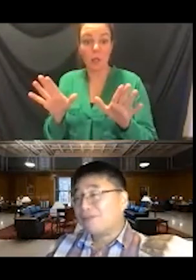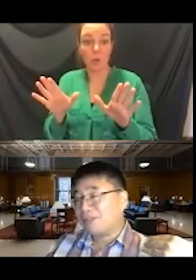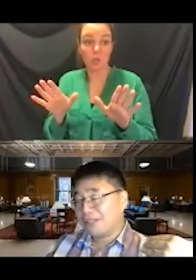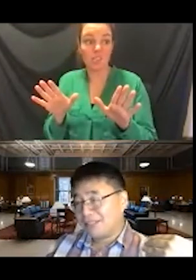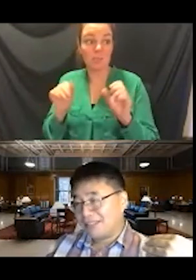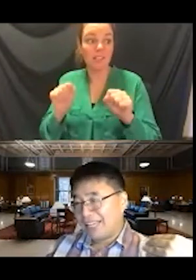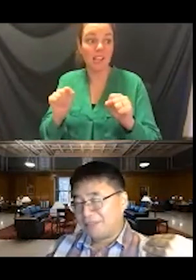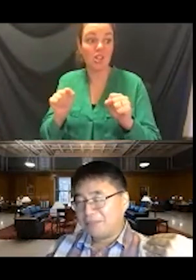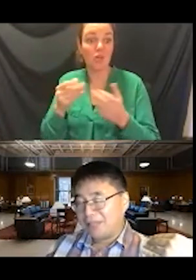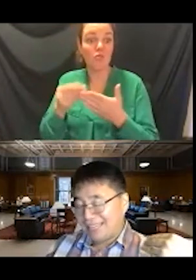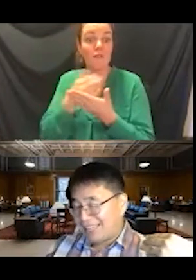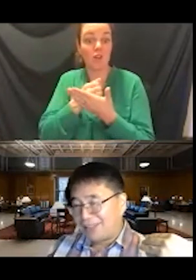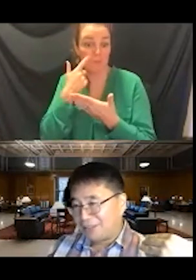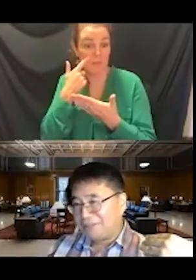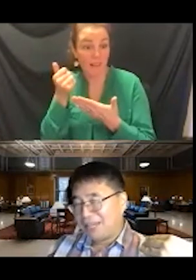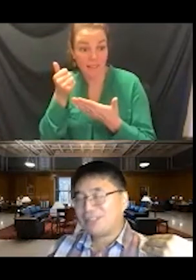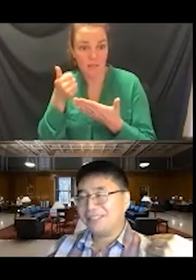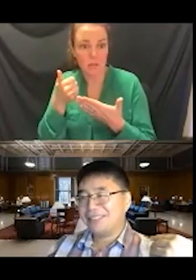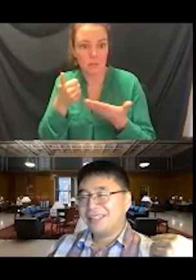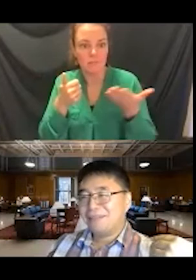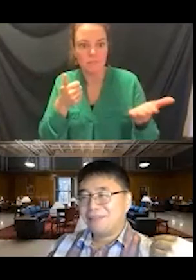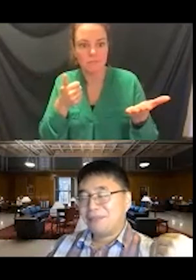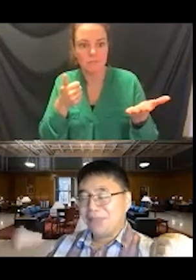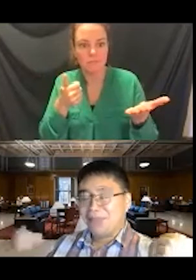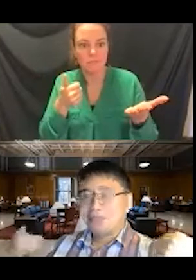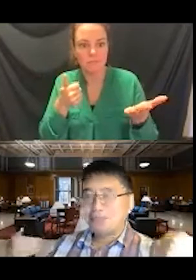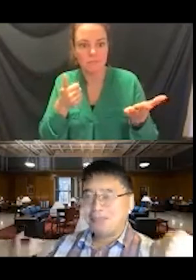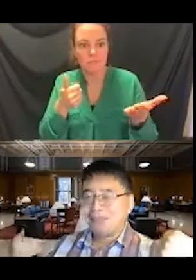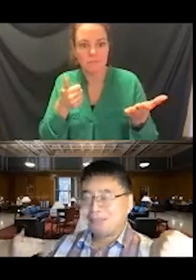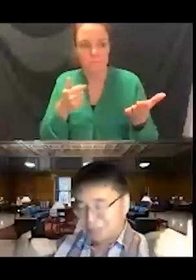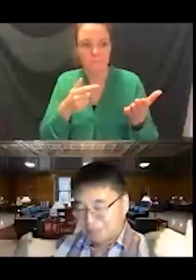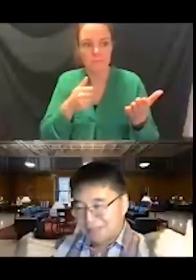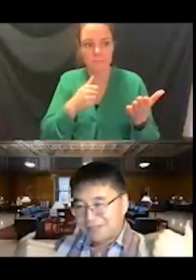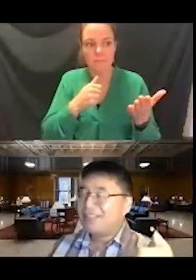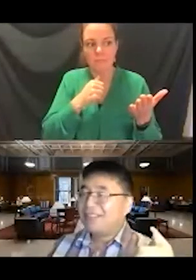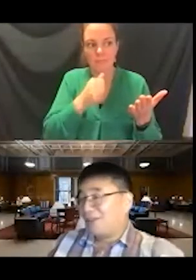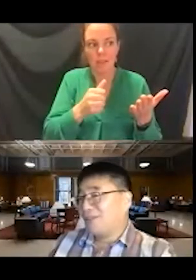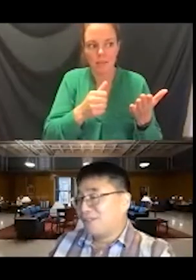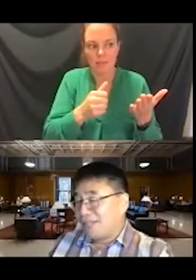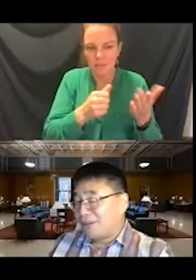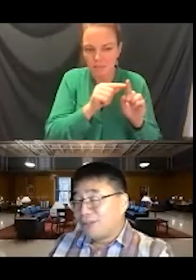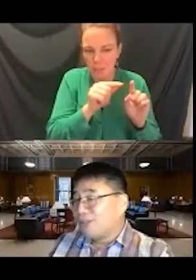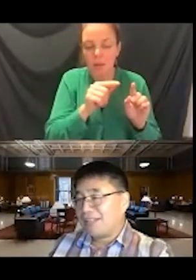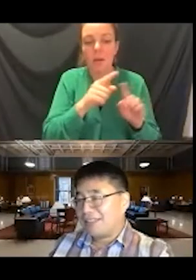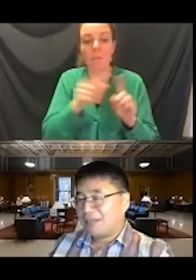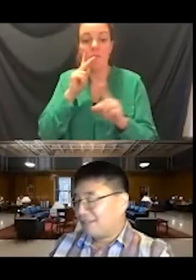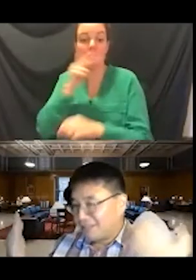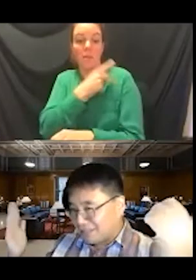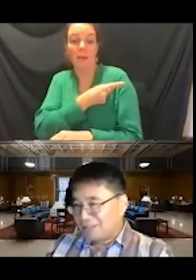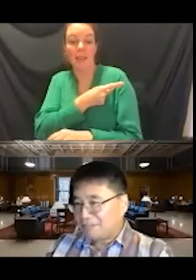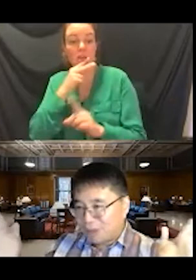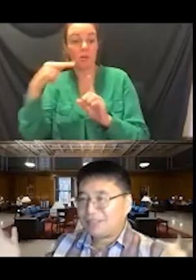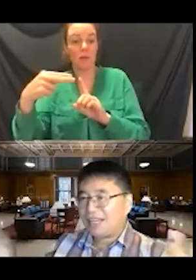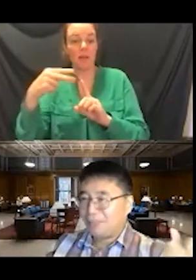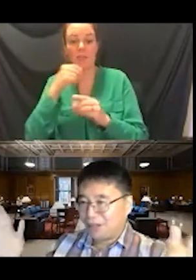potential revenue because they cannot admit patients. But from the patient perspective, they don't lose anything because